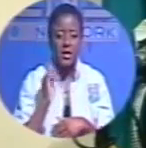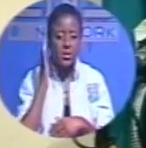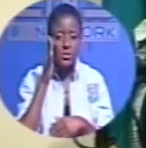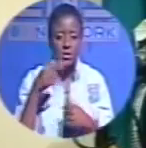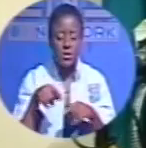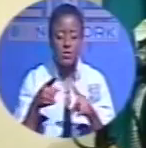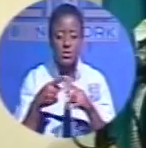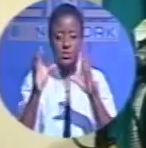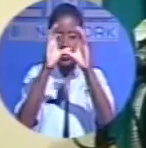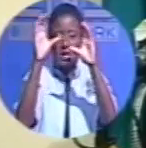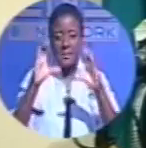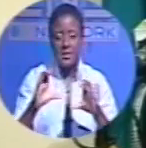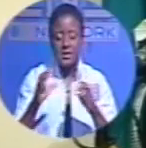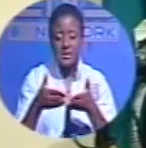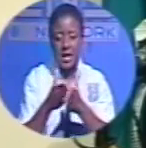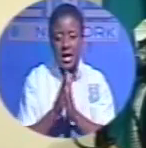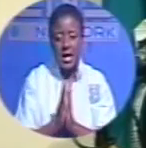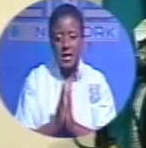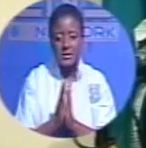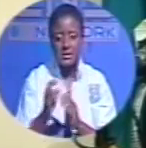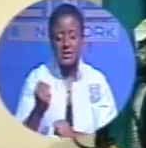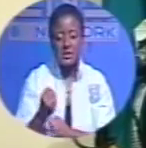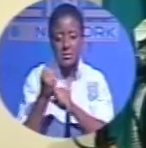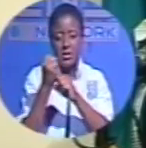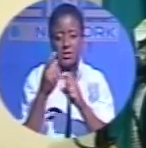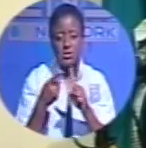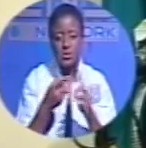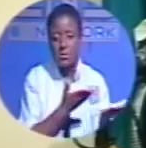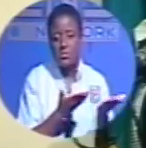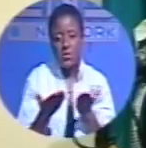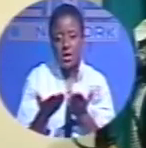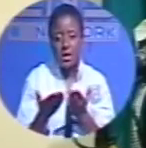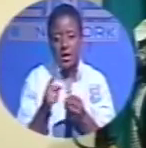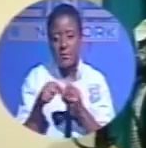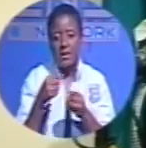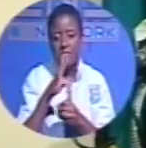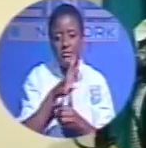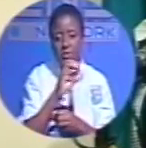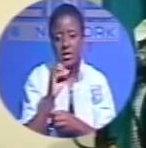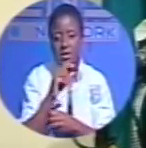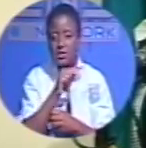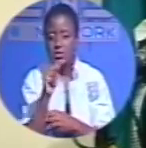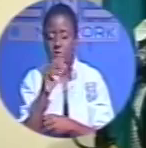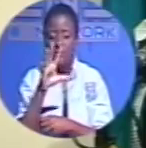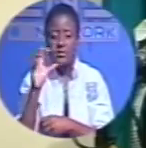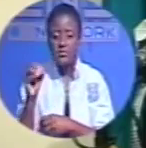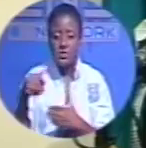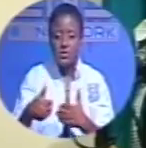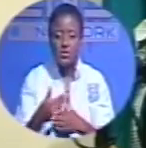support of my colleagues to bring on an additional 40 to 50 teachers, which will